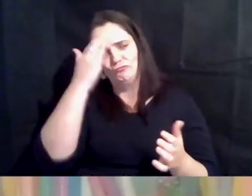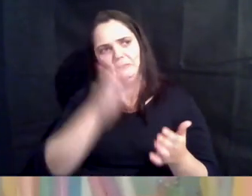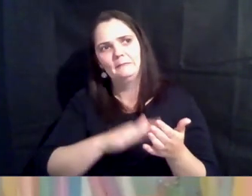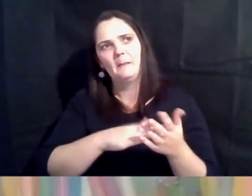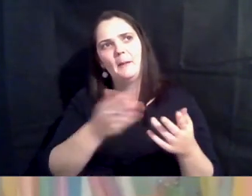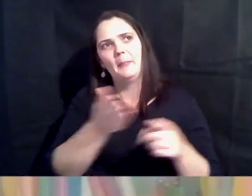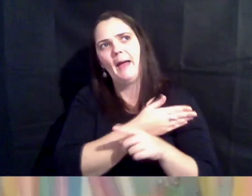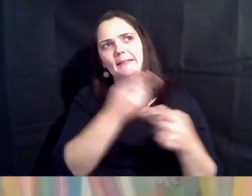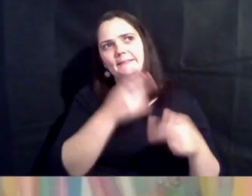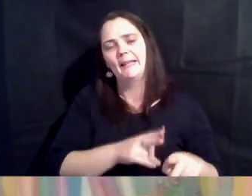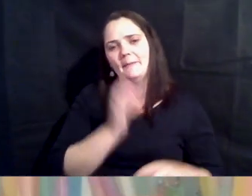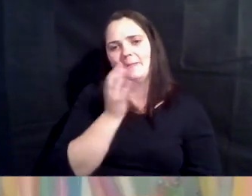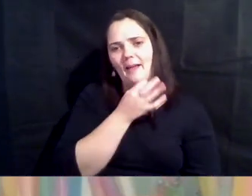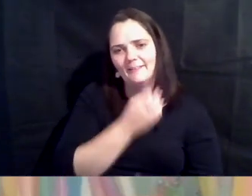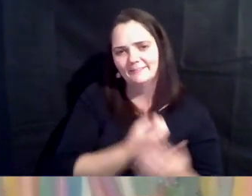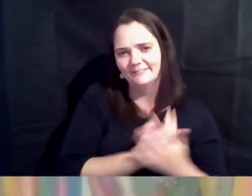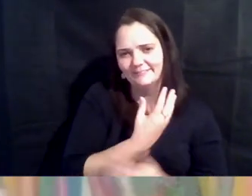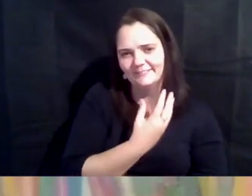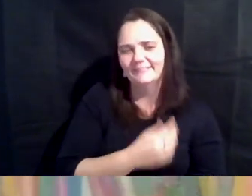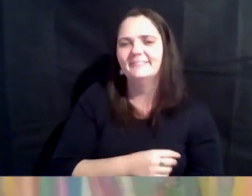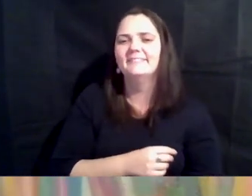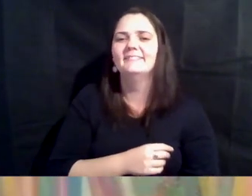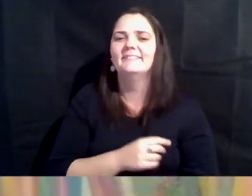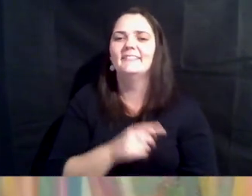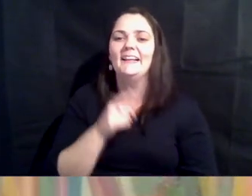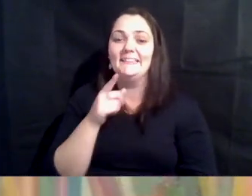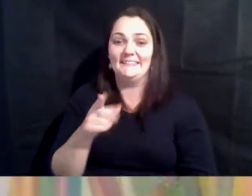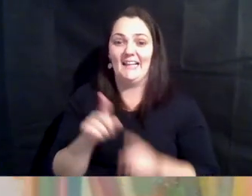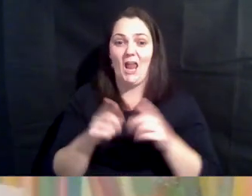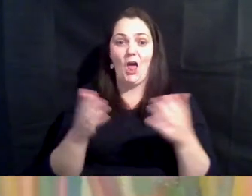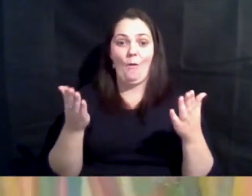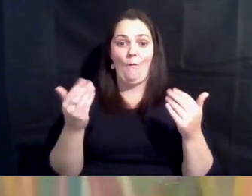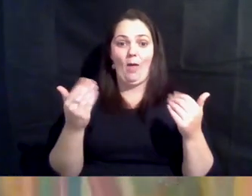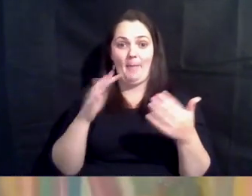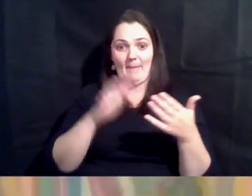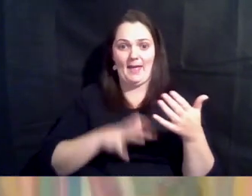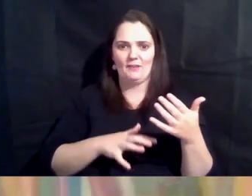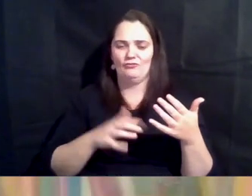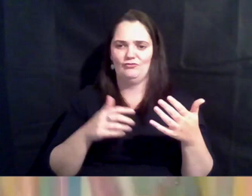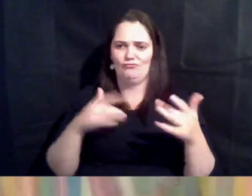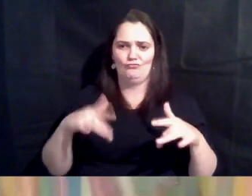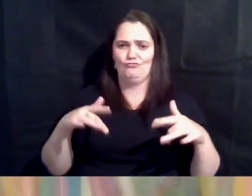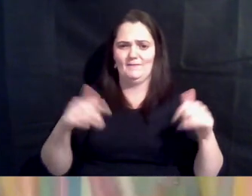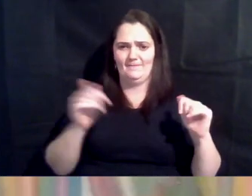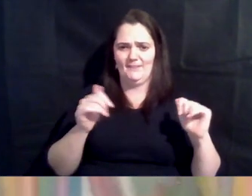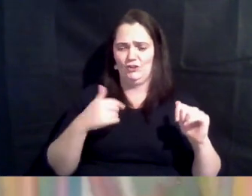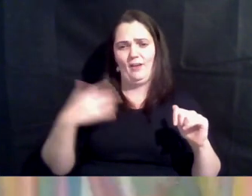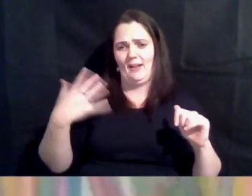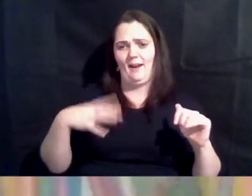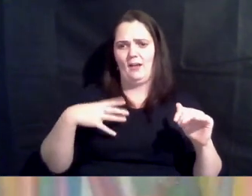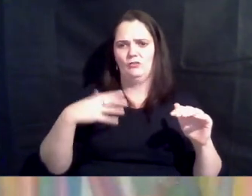I don't know. Okay, cool. So I've got a little welcome page and that will not be done unless it has some scribbling on it.